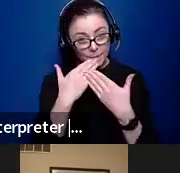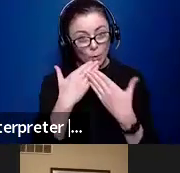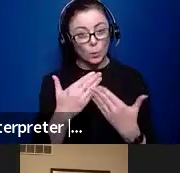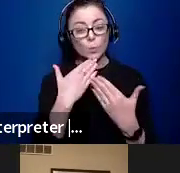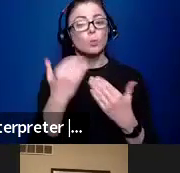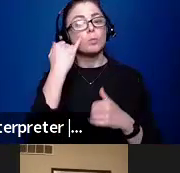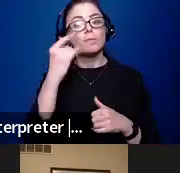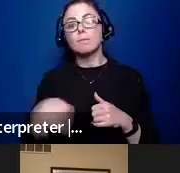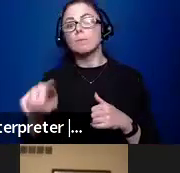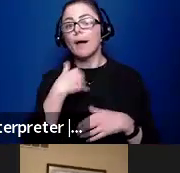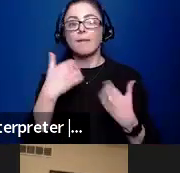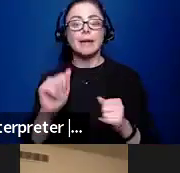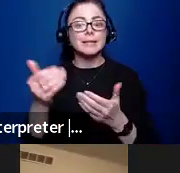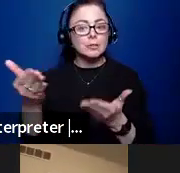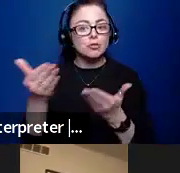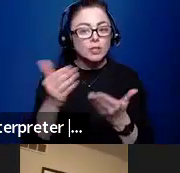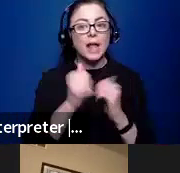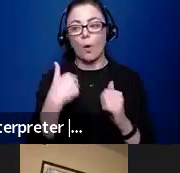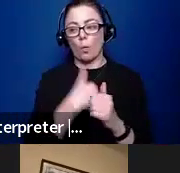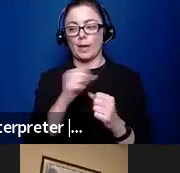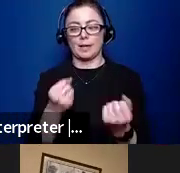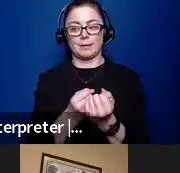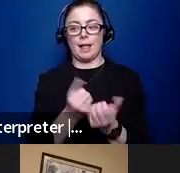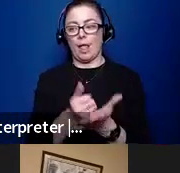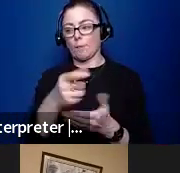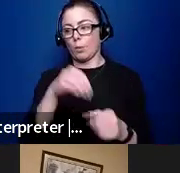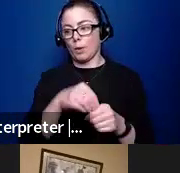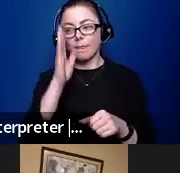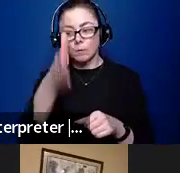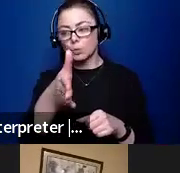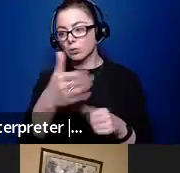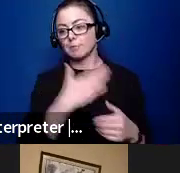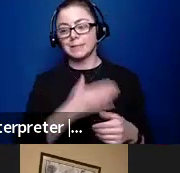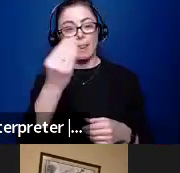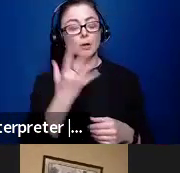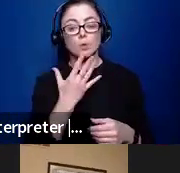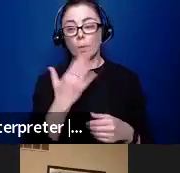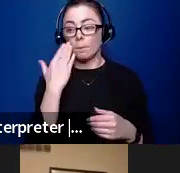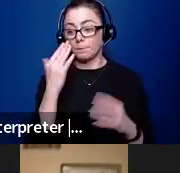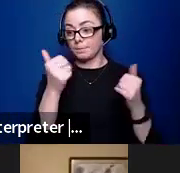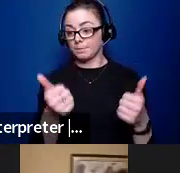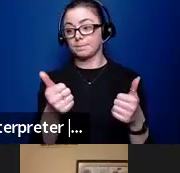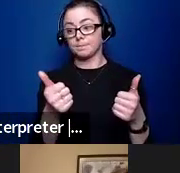if you have suggestions for ways that we can help you in the future, please let us know. Good night, everybody.